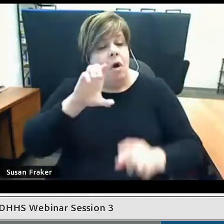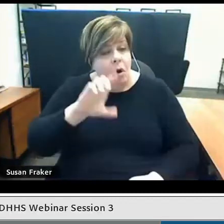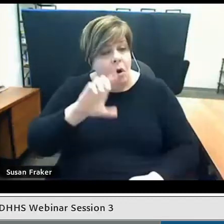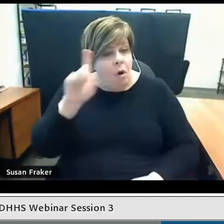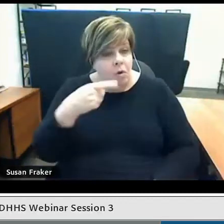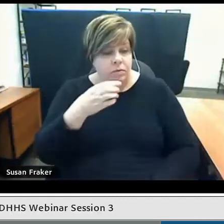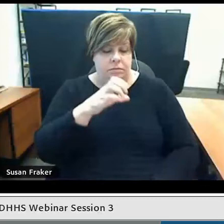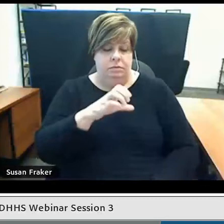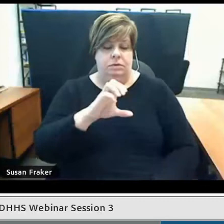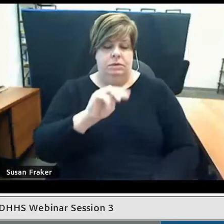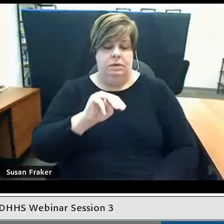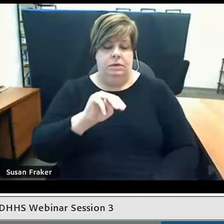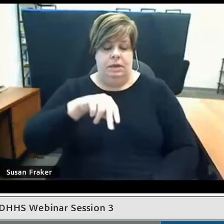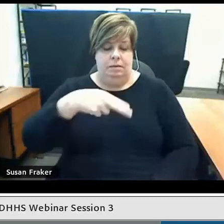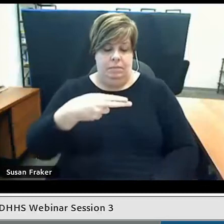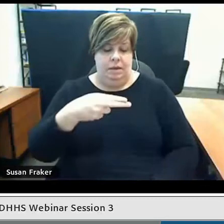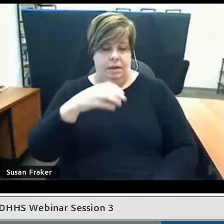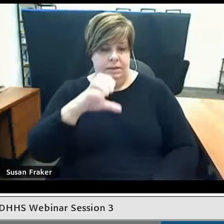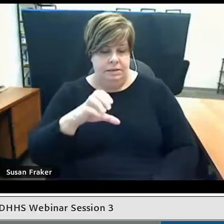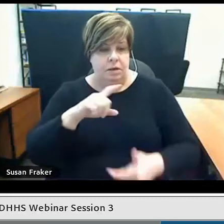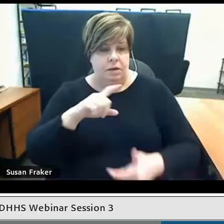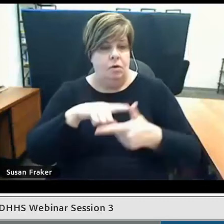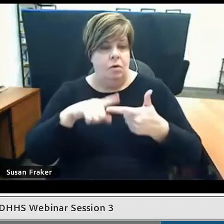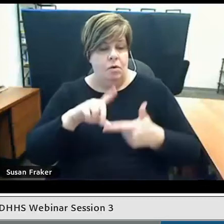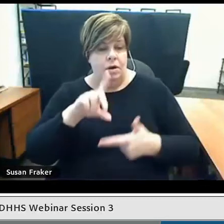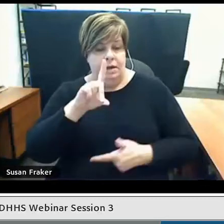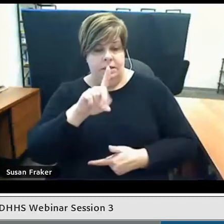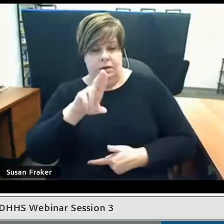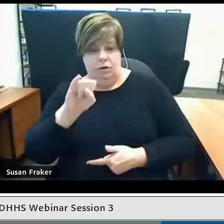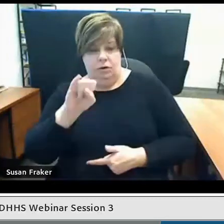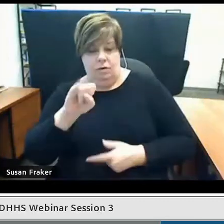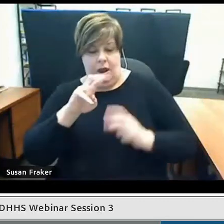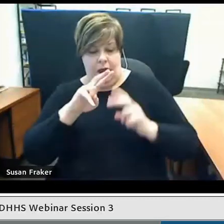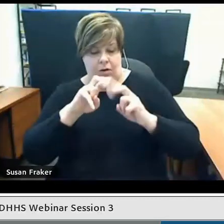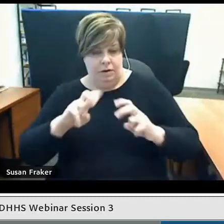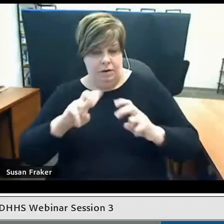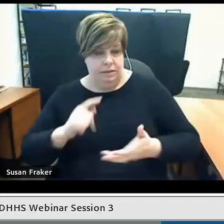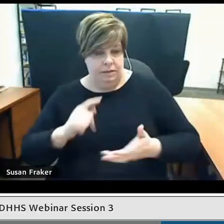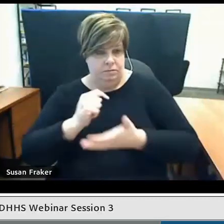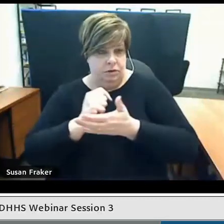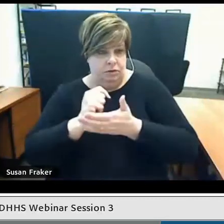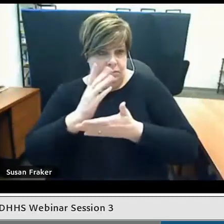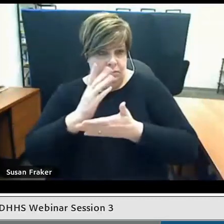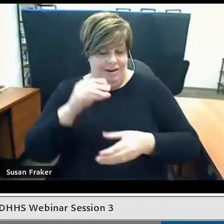that, or DUI assessment and treatment providers in Kentucky.